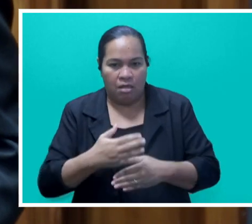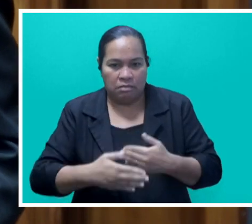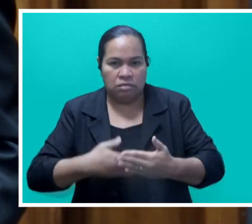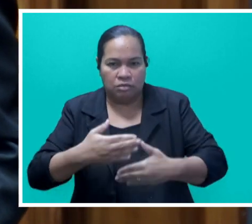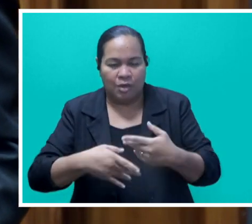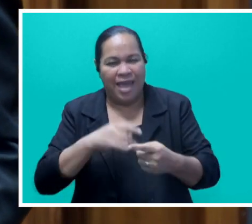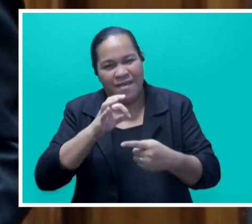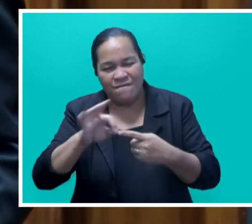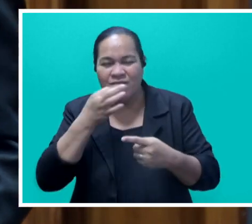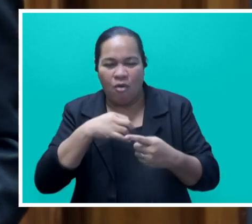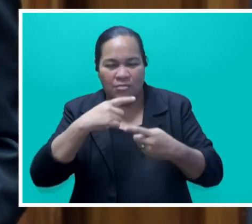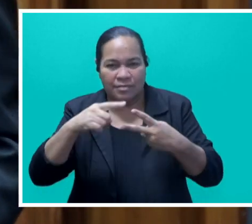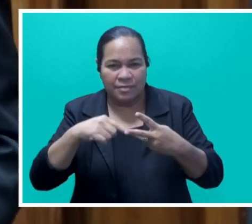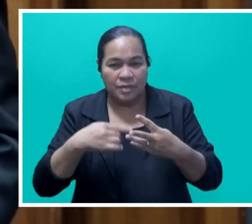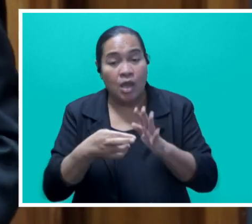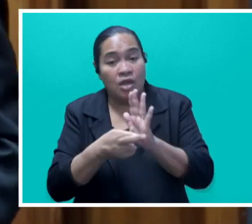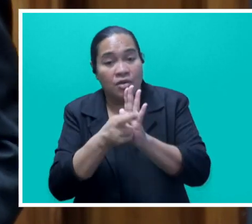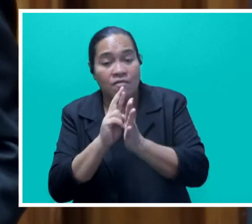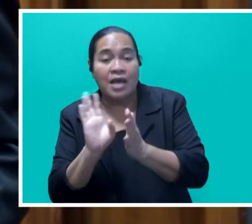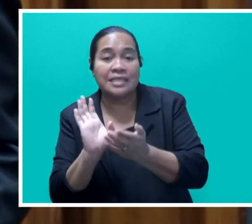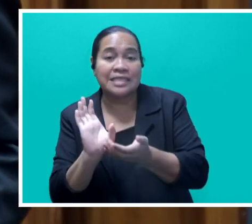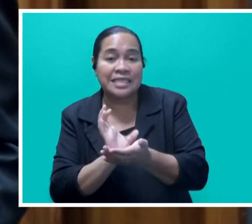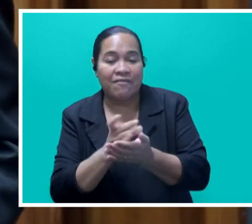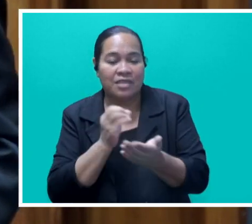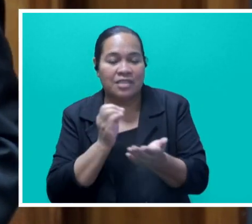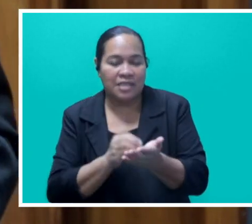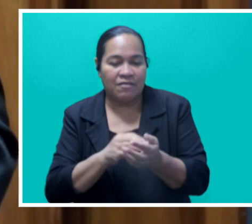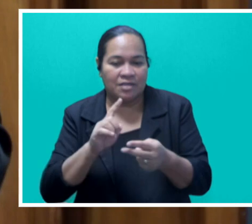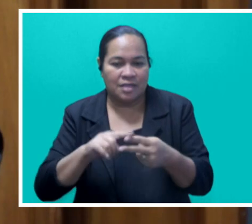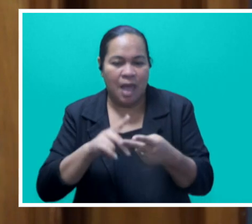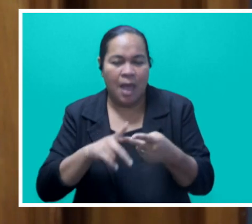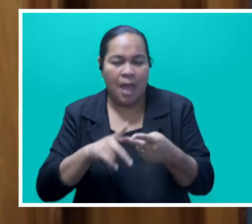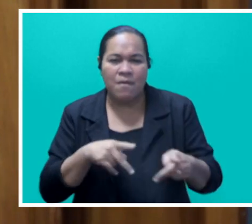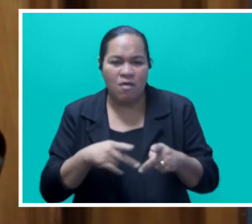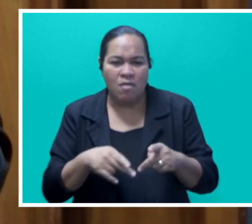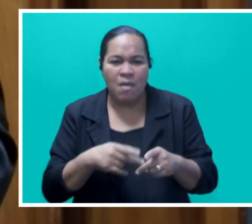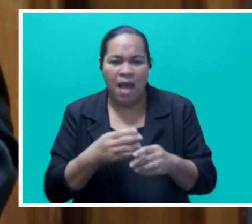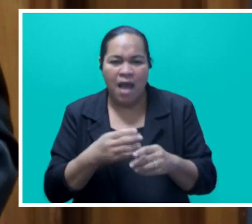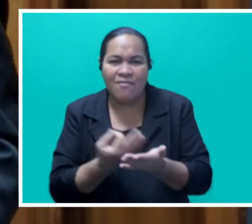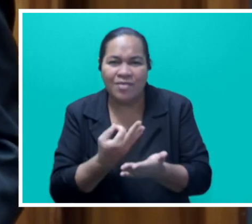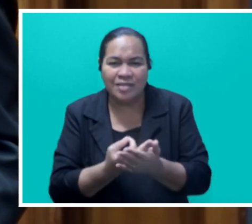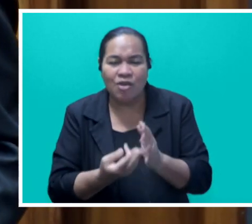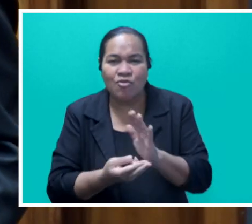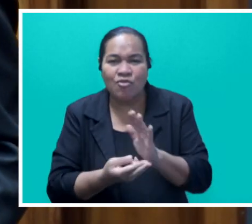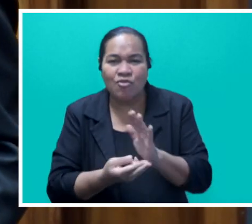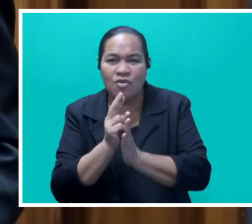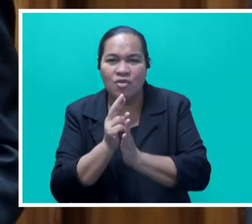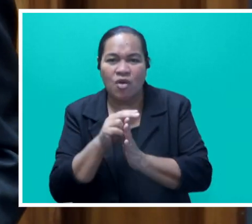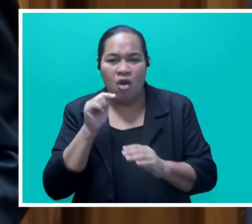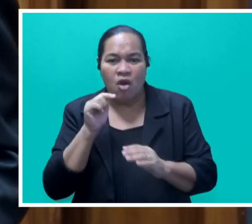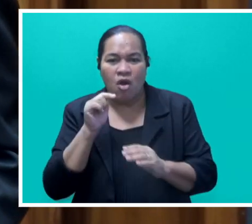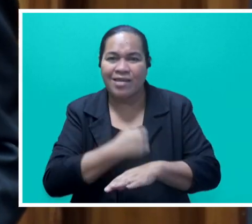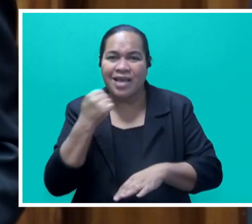name a few. Review the civil service, perform a fiscal review of our government. The last review was in